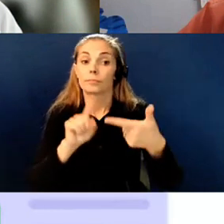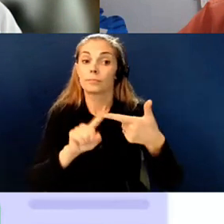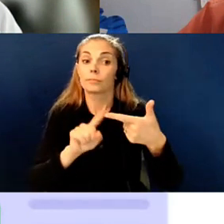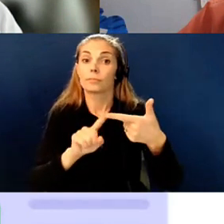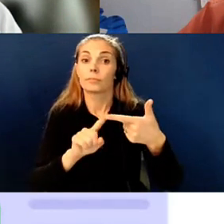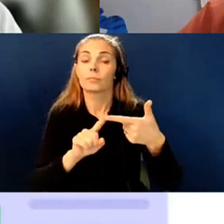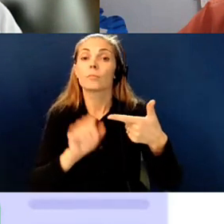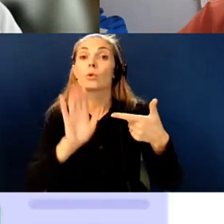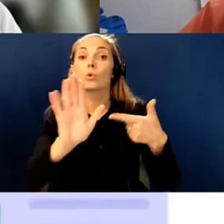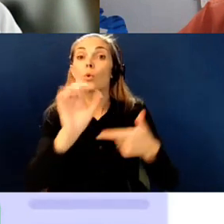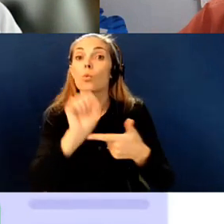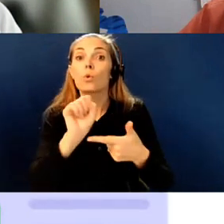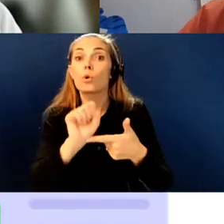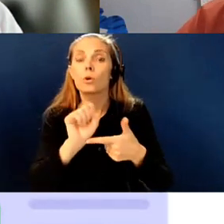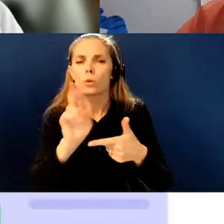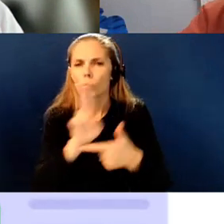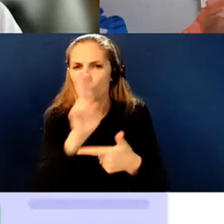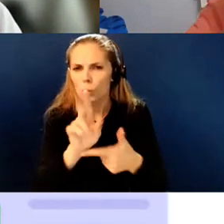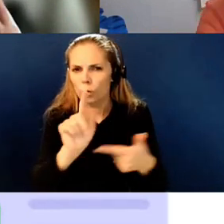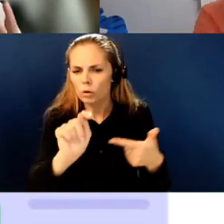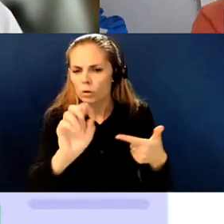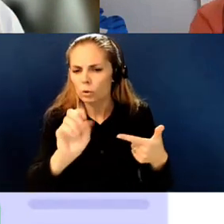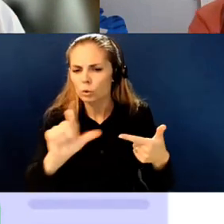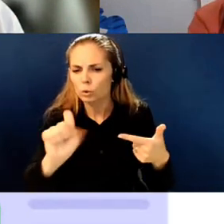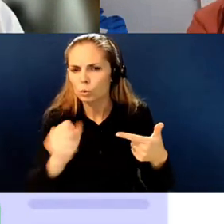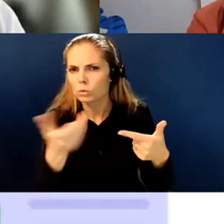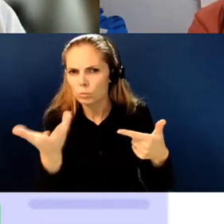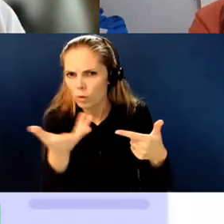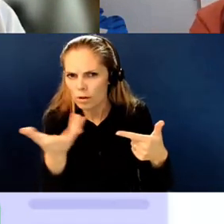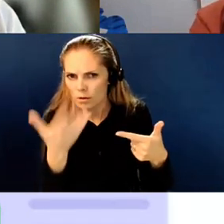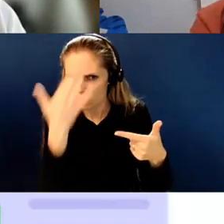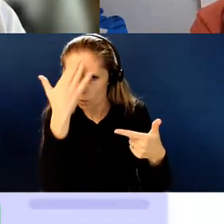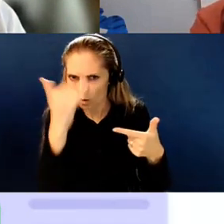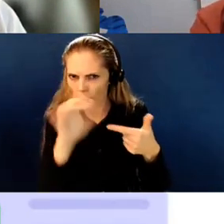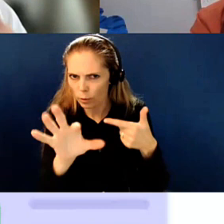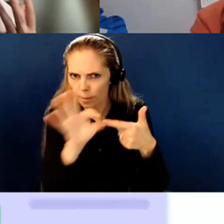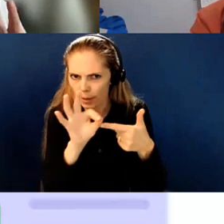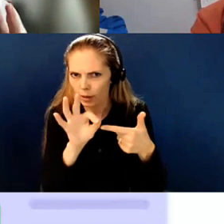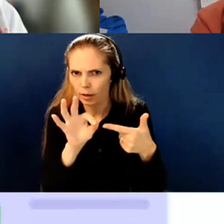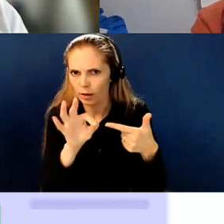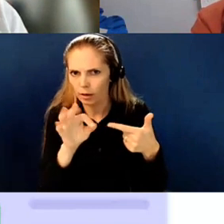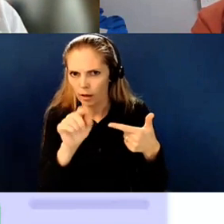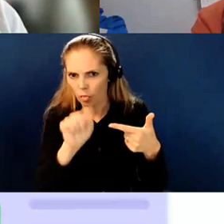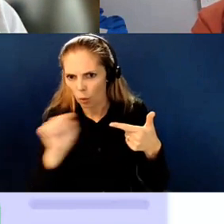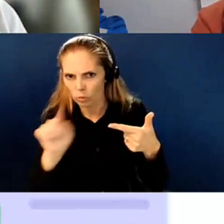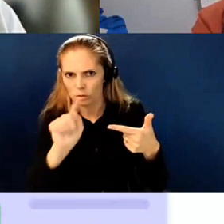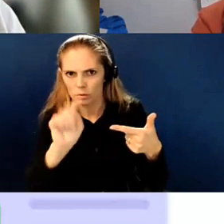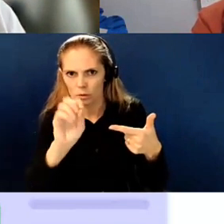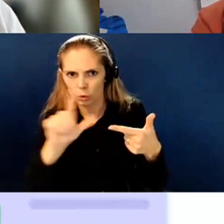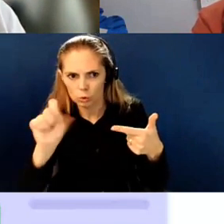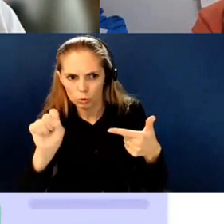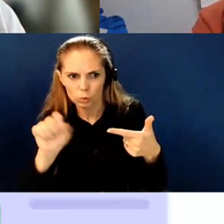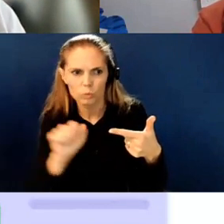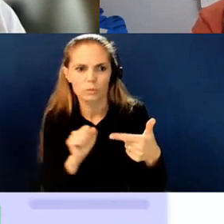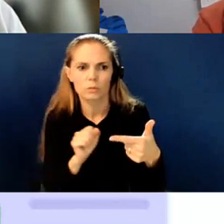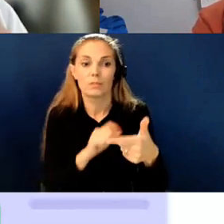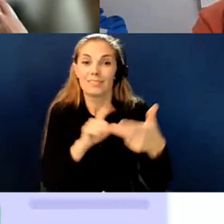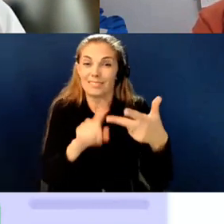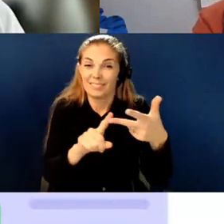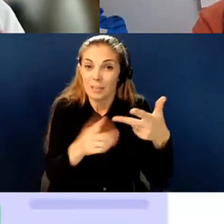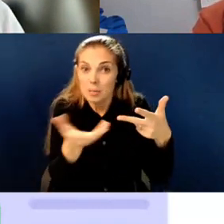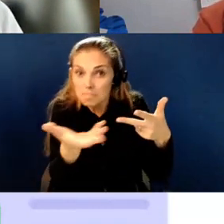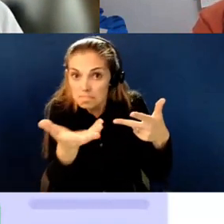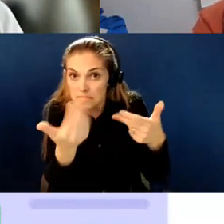why did you choose those specific ones. Also, some examples that you can share with us that we may be able to use in our programs.